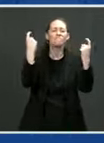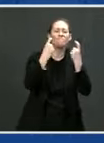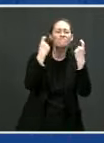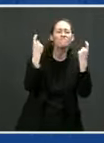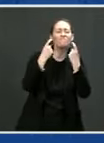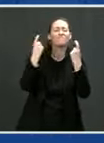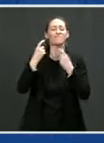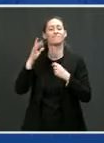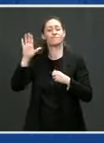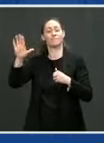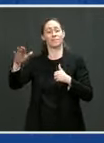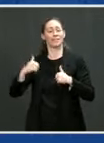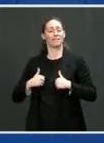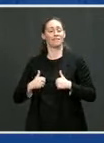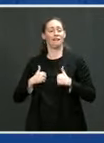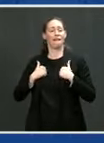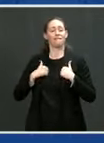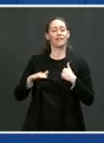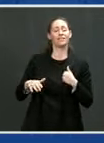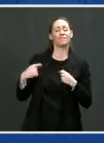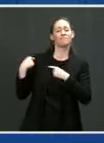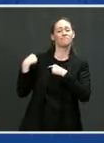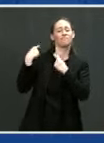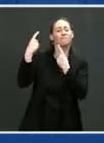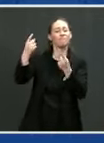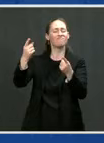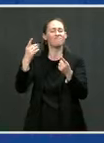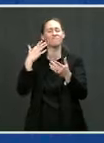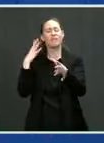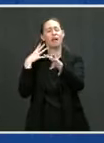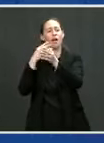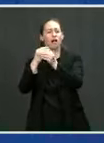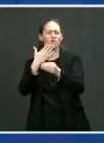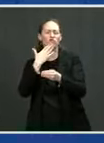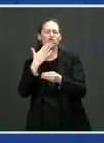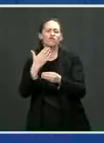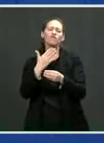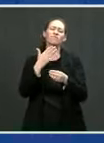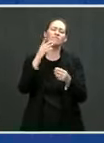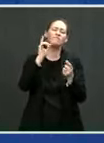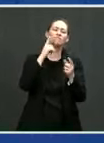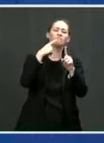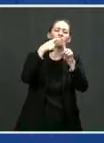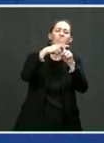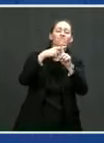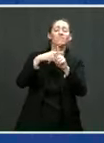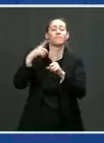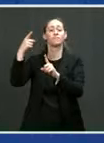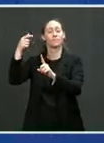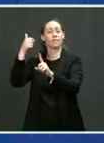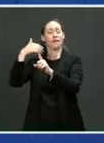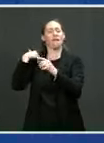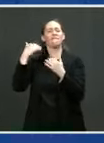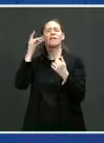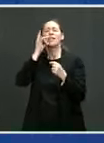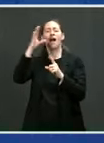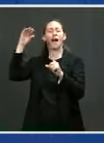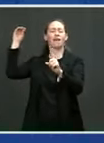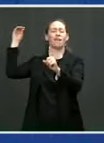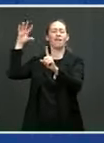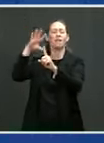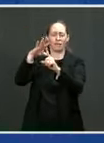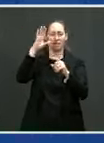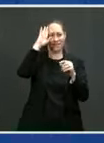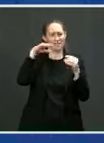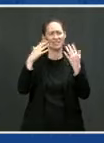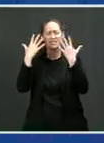well lived and well loved. Shine your light into the gloom of death's shadow. May it